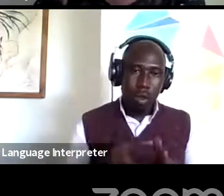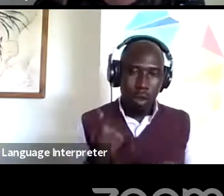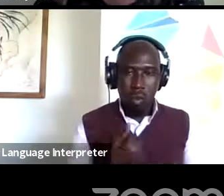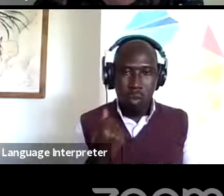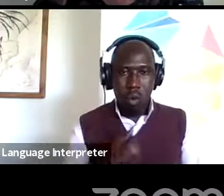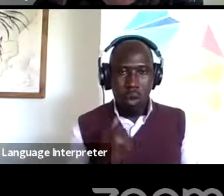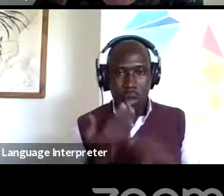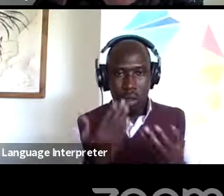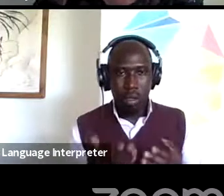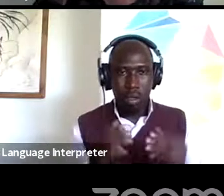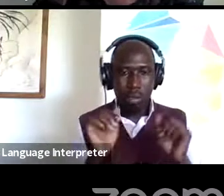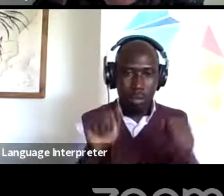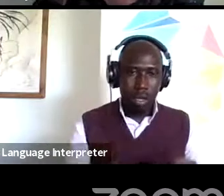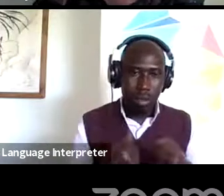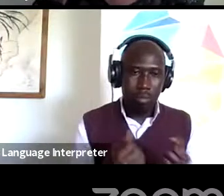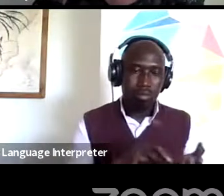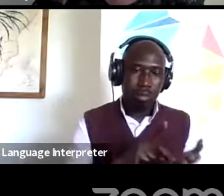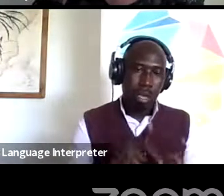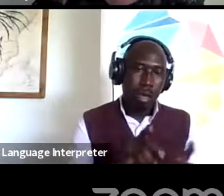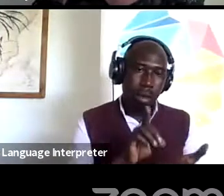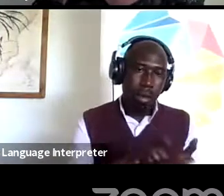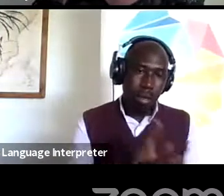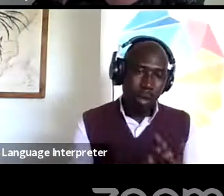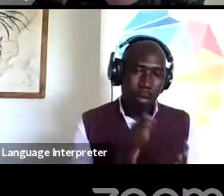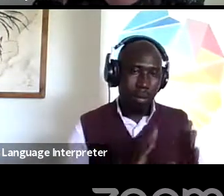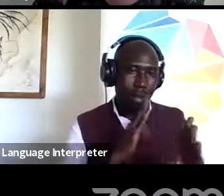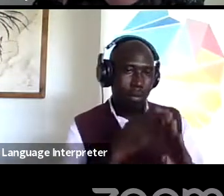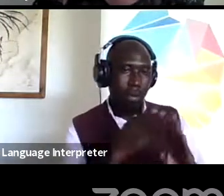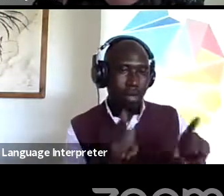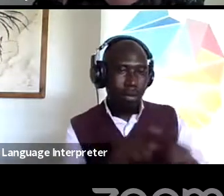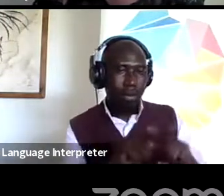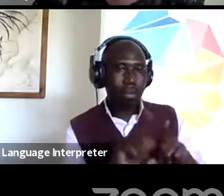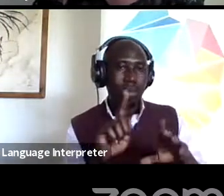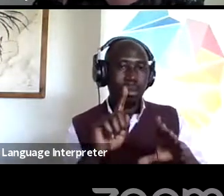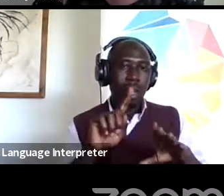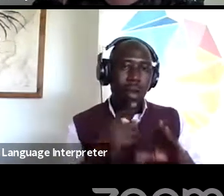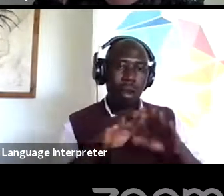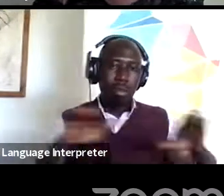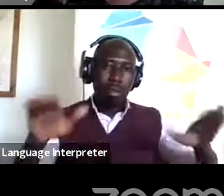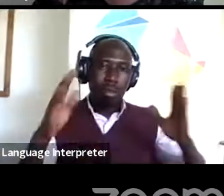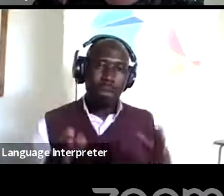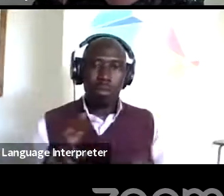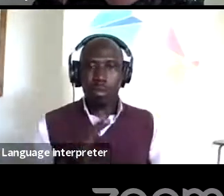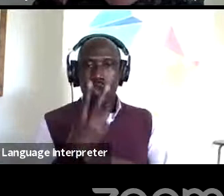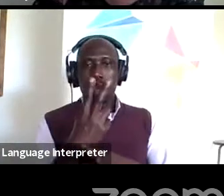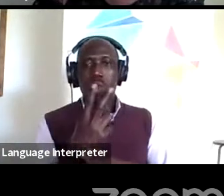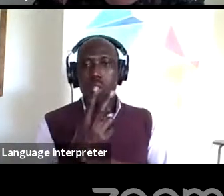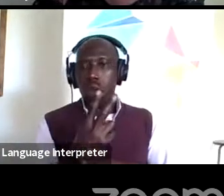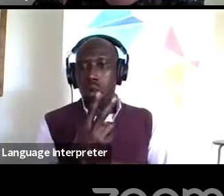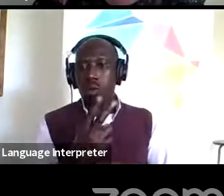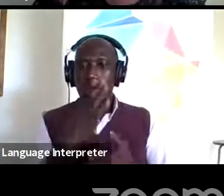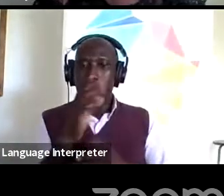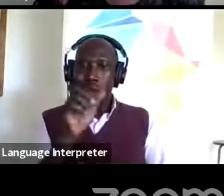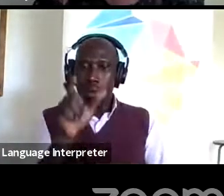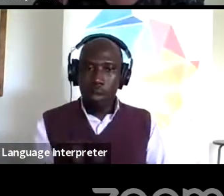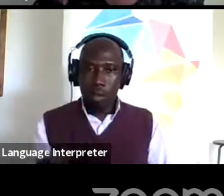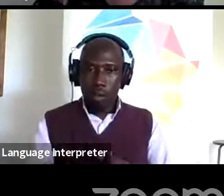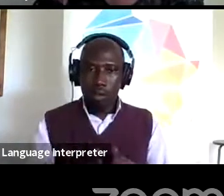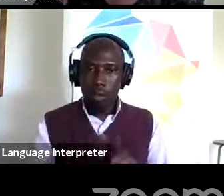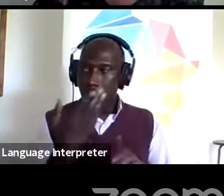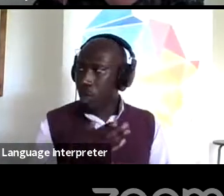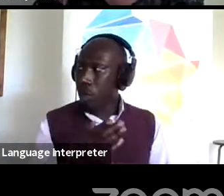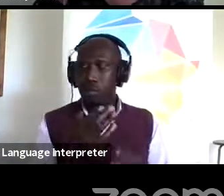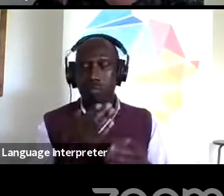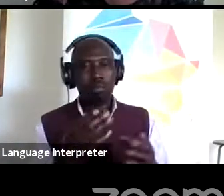that they would purchase data specifically for one platform or 2 platforms. So someone would have data only for